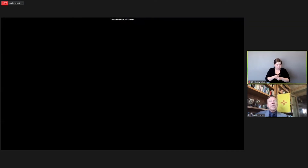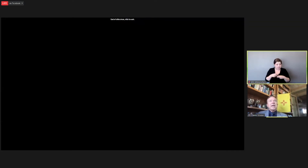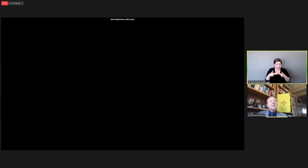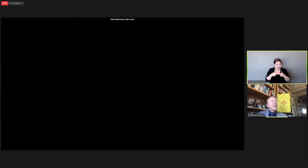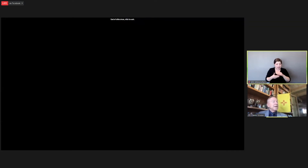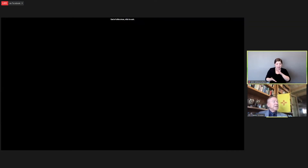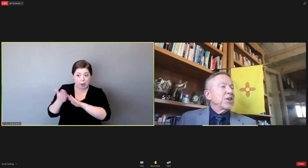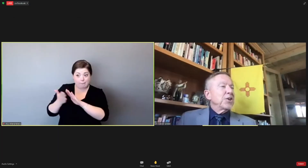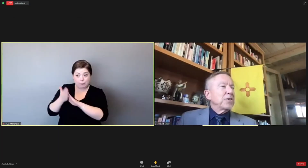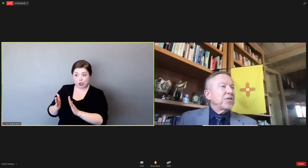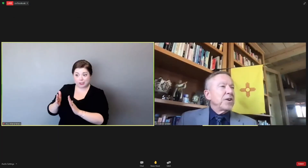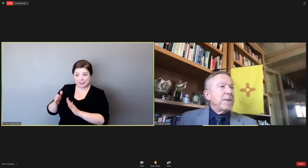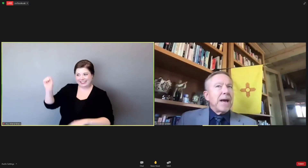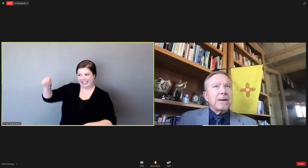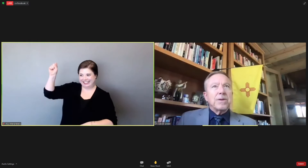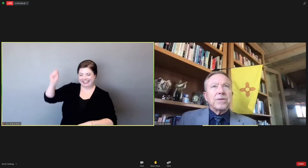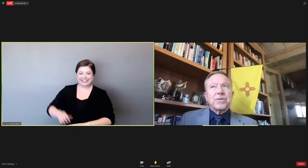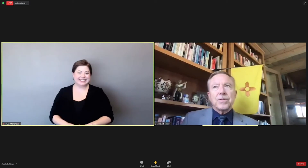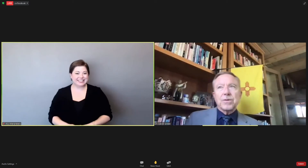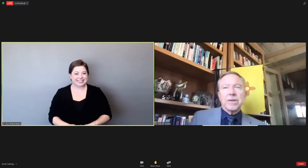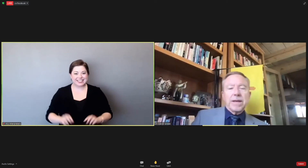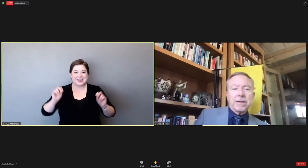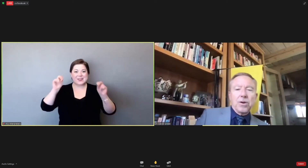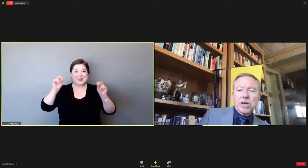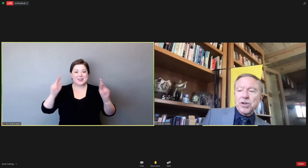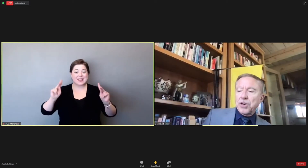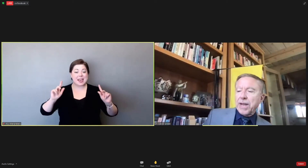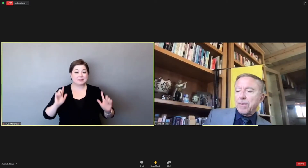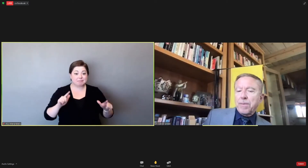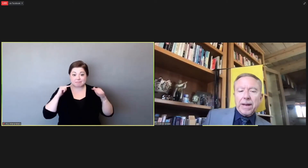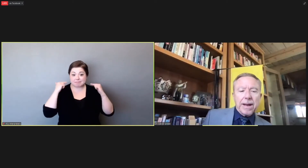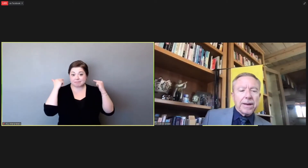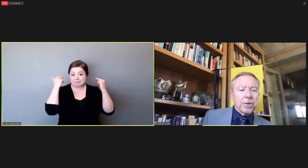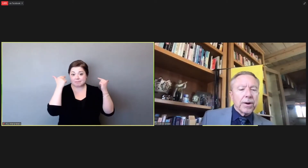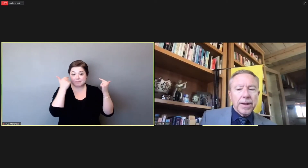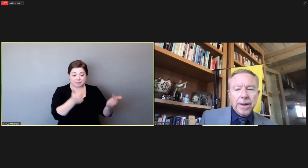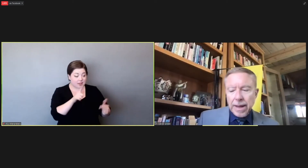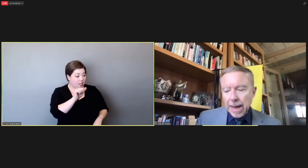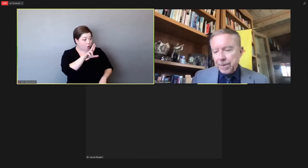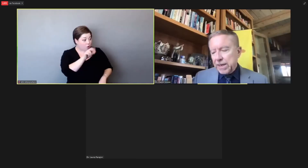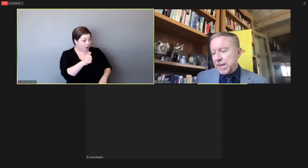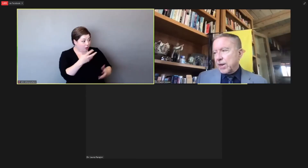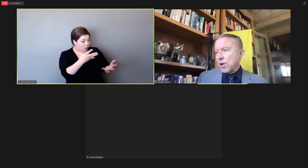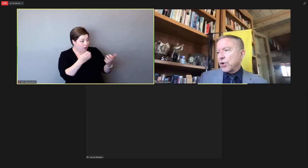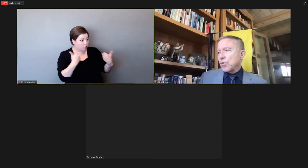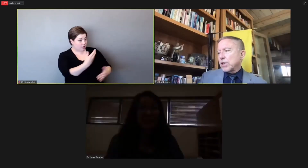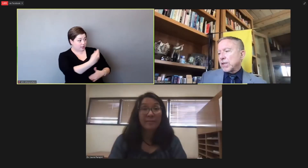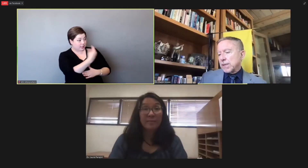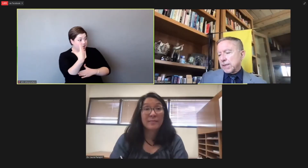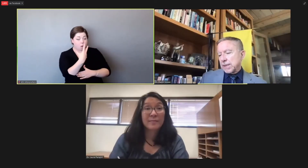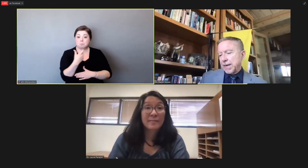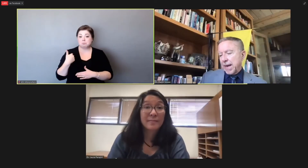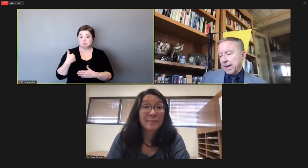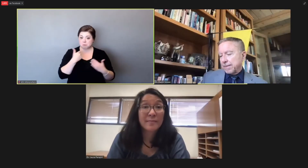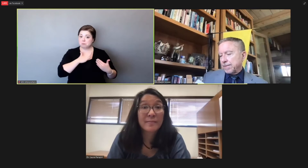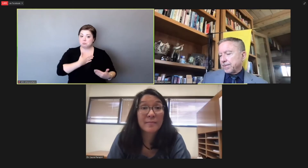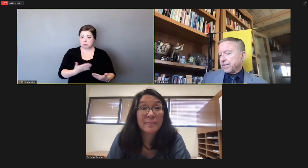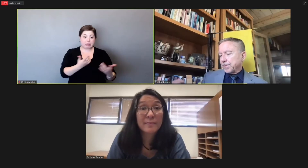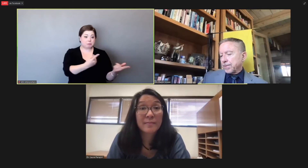operator? Yes. So we'll turn it back. We'll get Laura, turn your camera back on, and we're happy to take all your questions